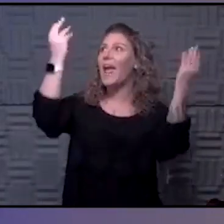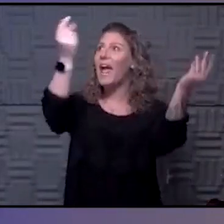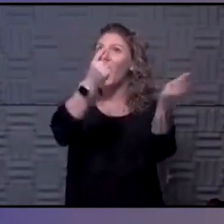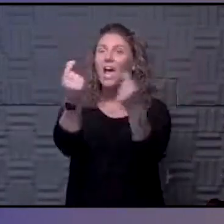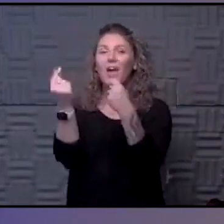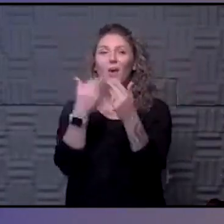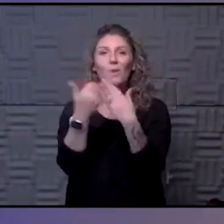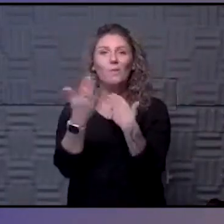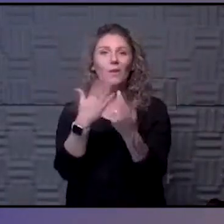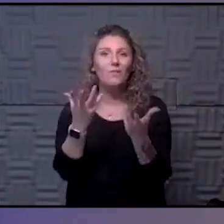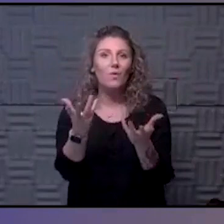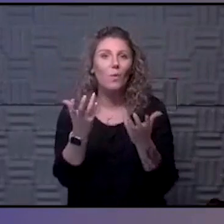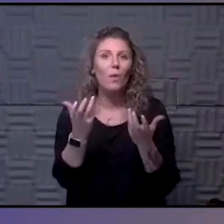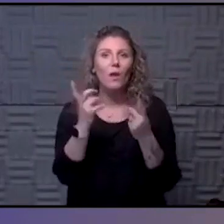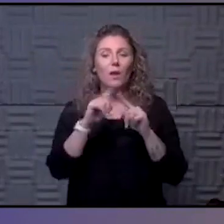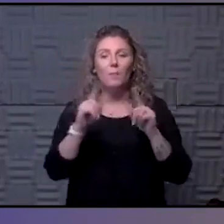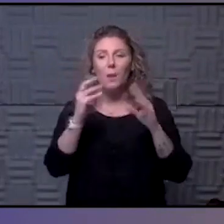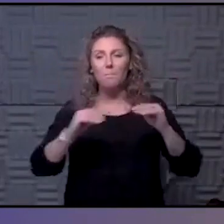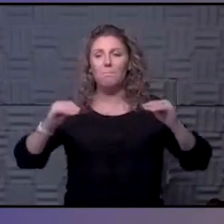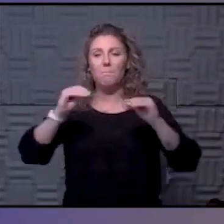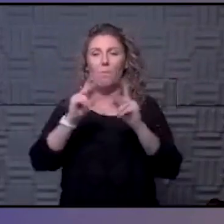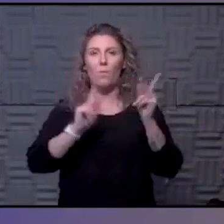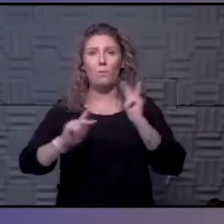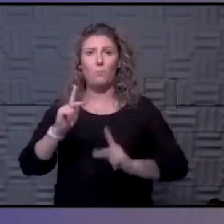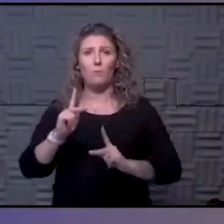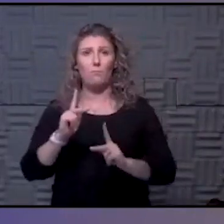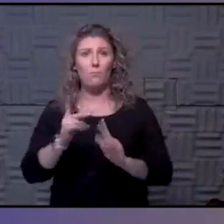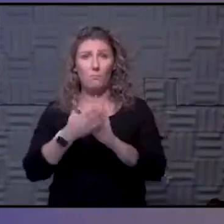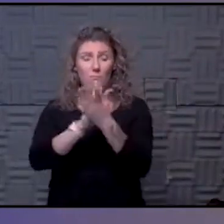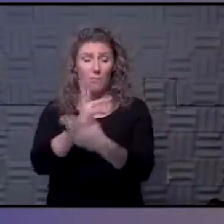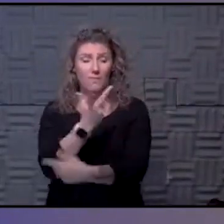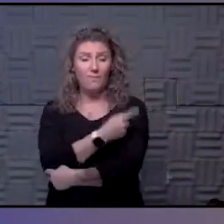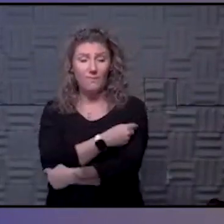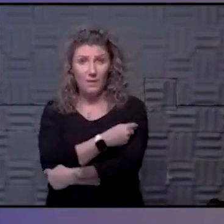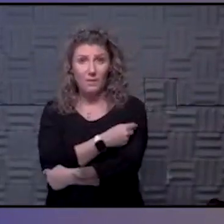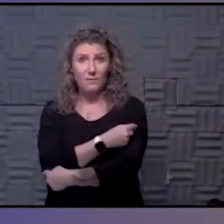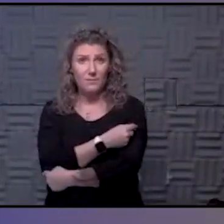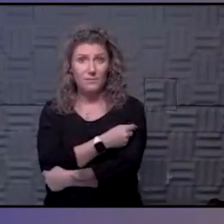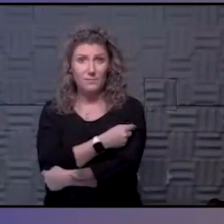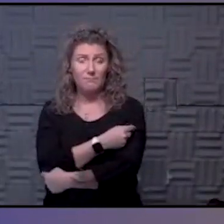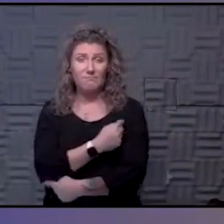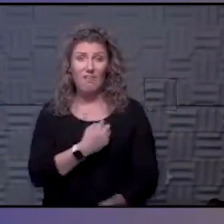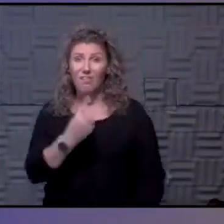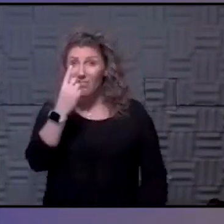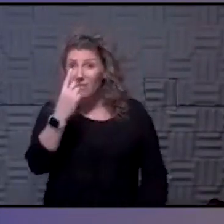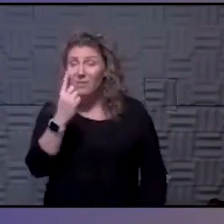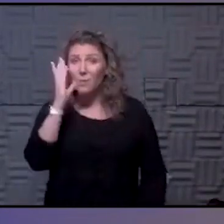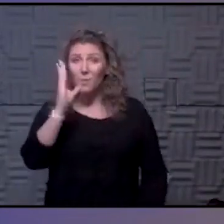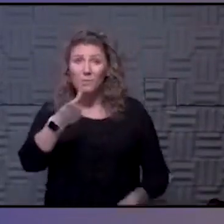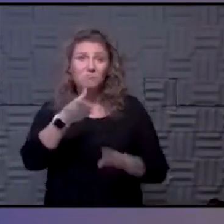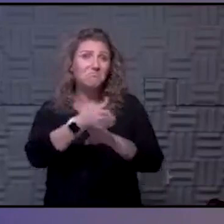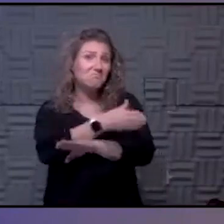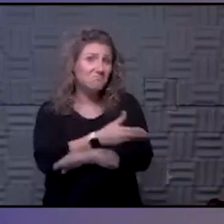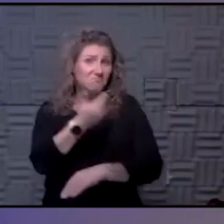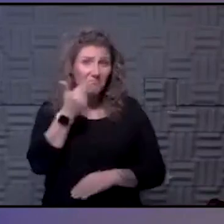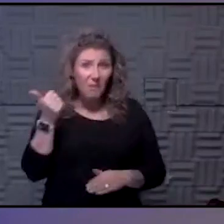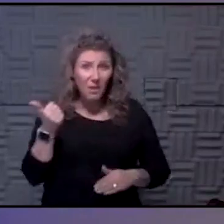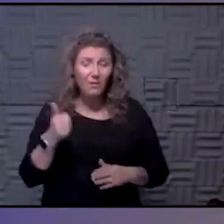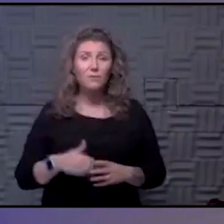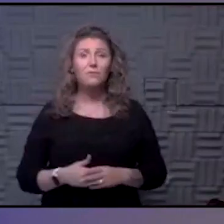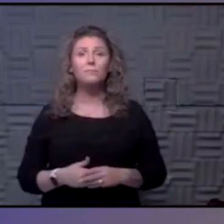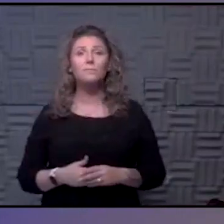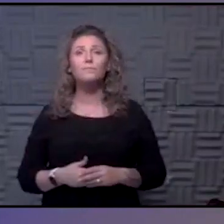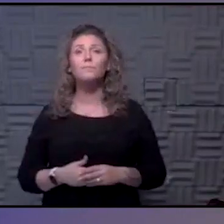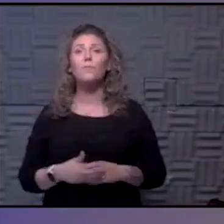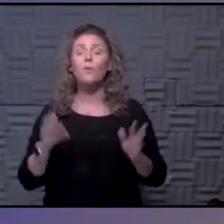But certainly the more people that we can get vaccinated, I think it will look better. We are already starting